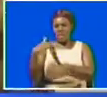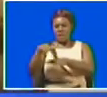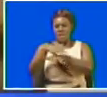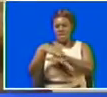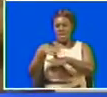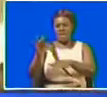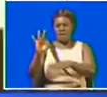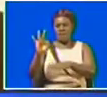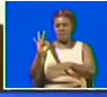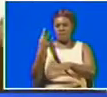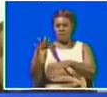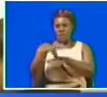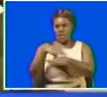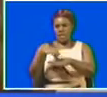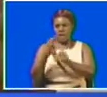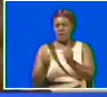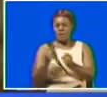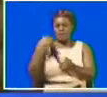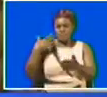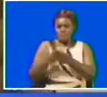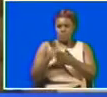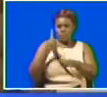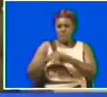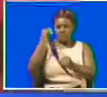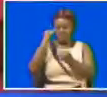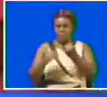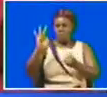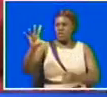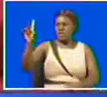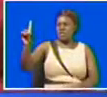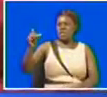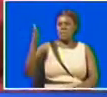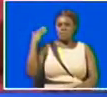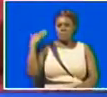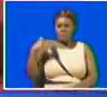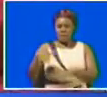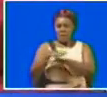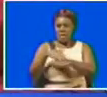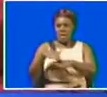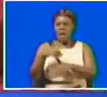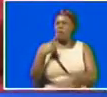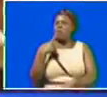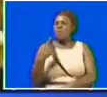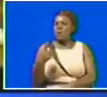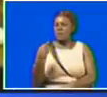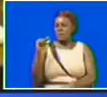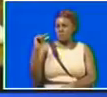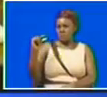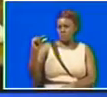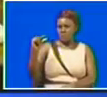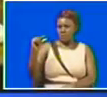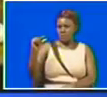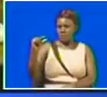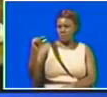layer, until we develop the final 3D print. A layer can be 100 microns. That